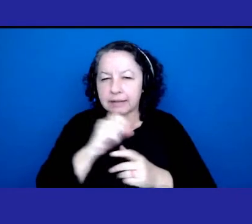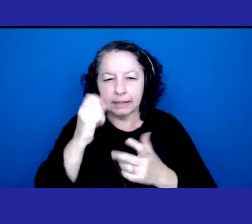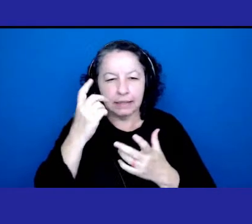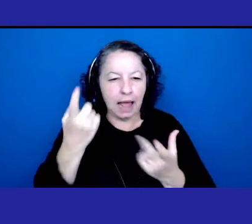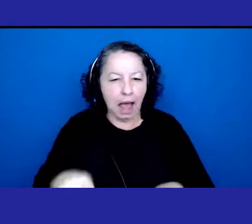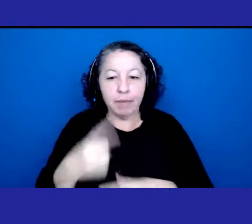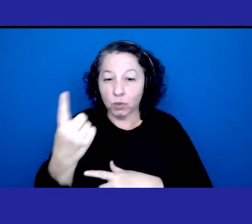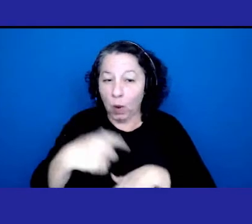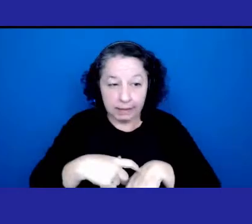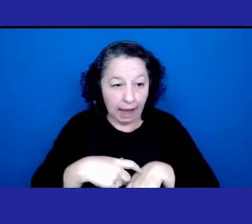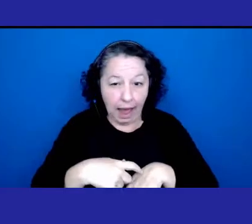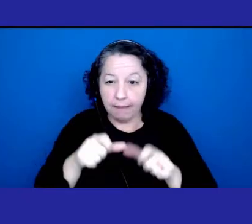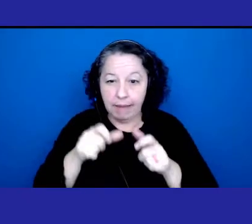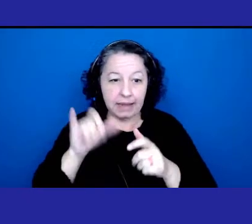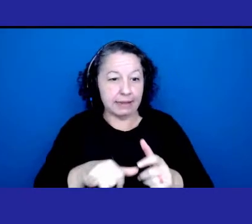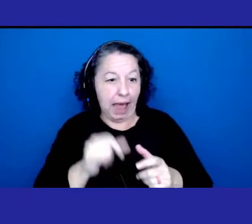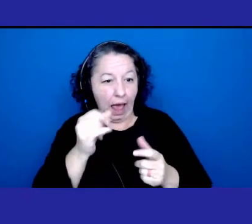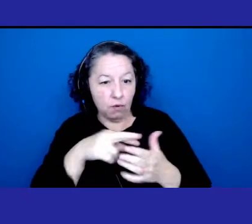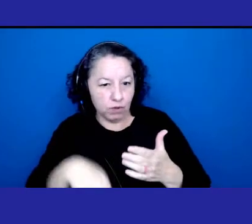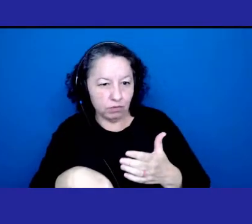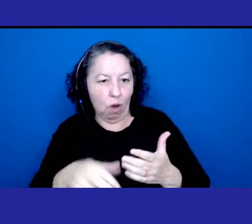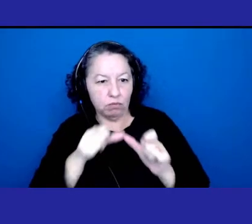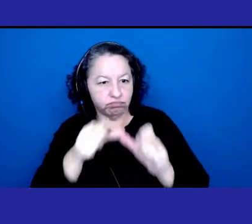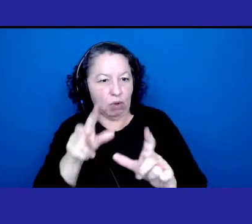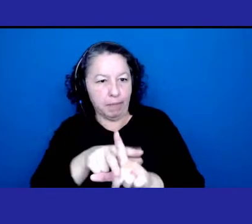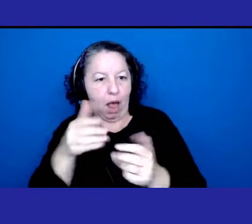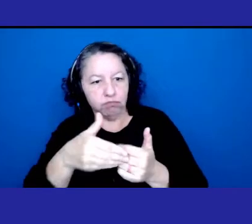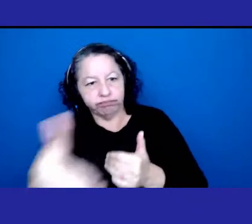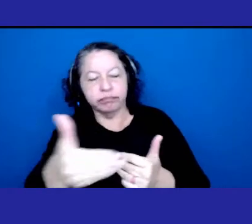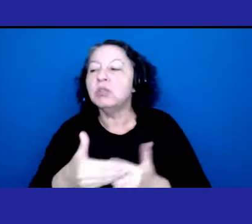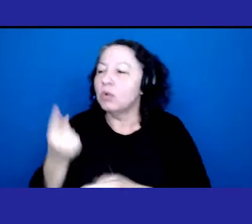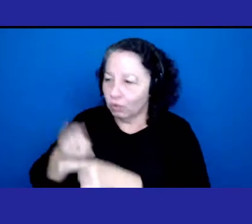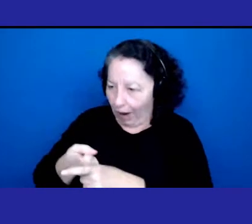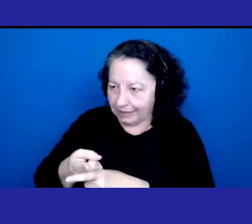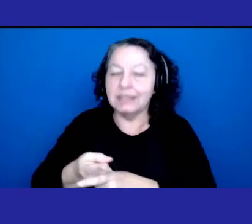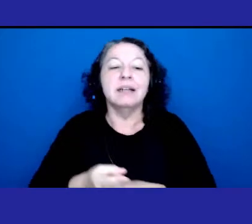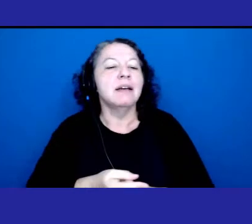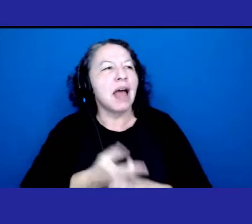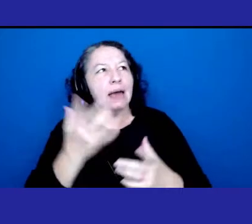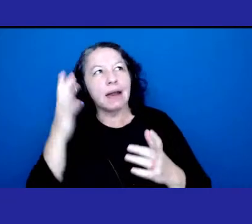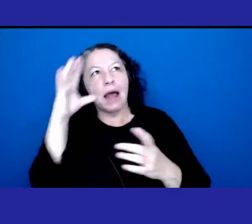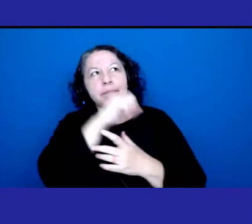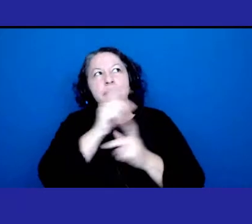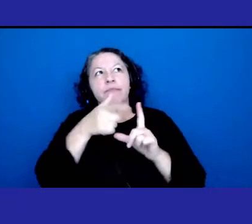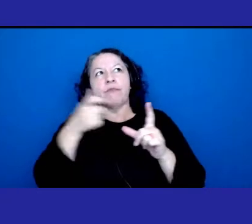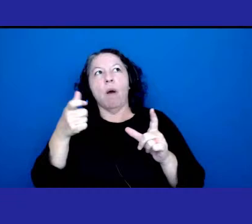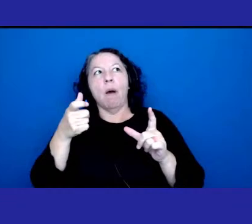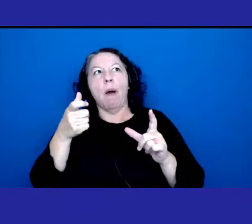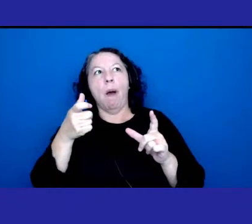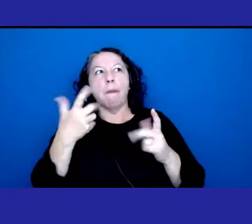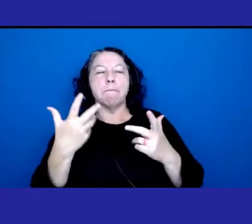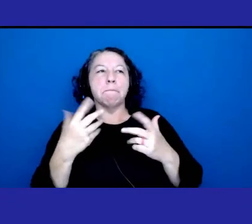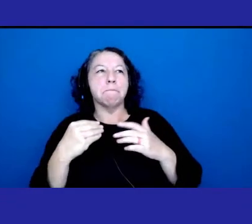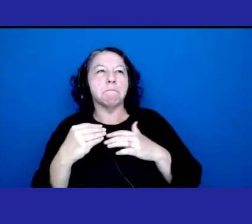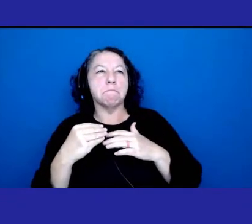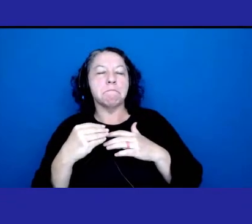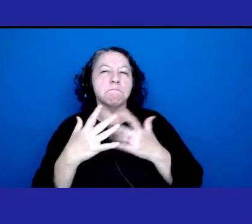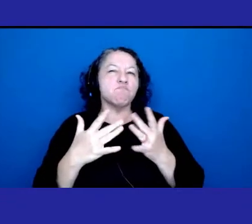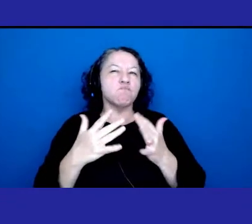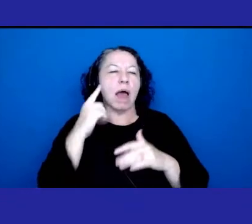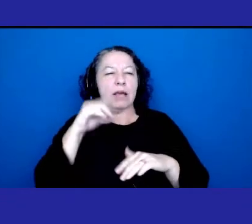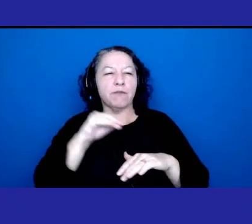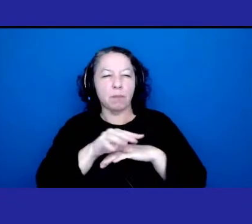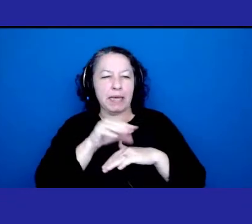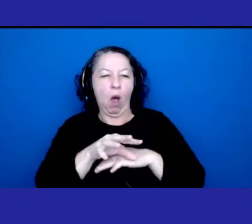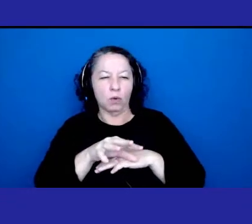a That is one-time correct. expense. And I would imagine from the counseling perspective, remind me, because I think at one time I remember, Natera